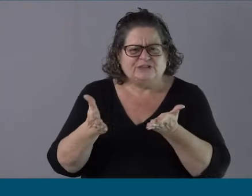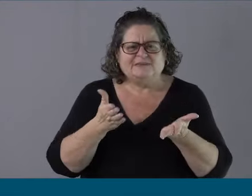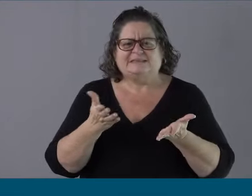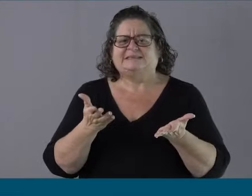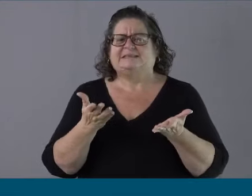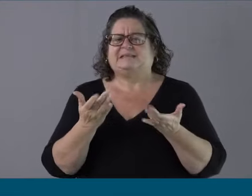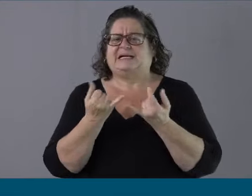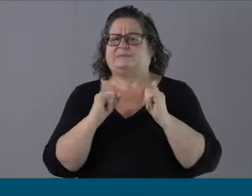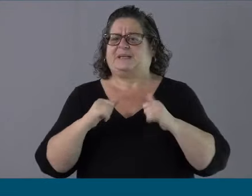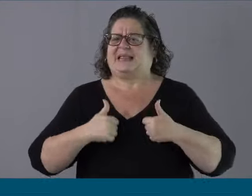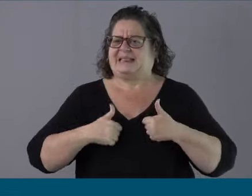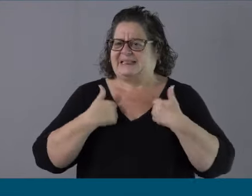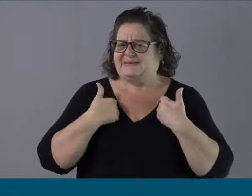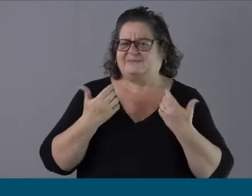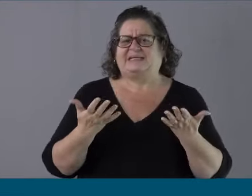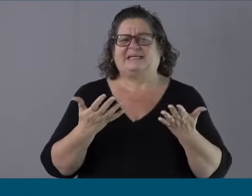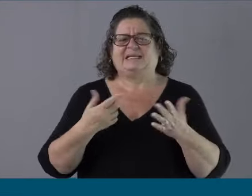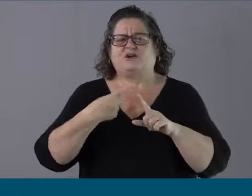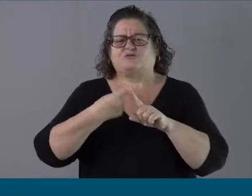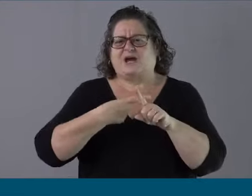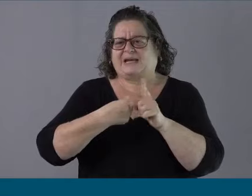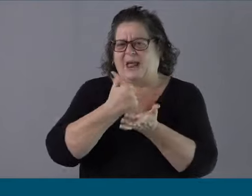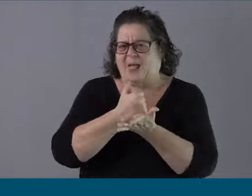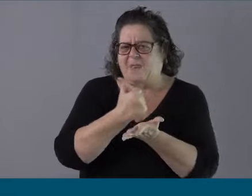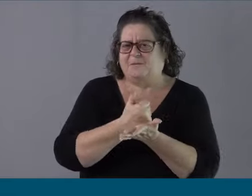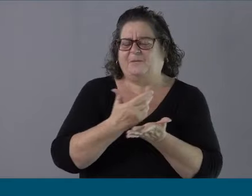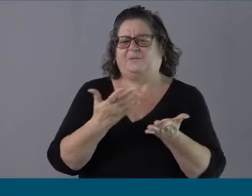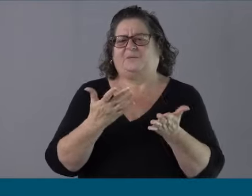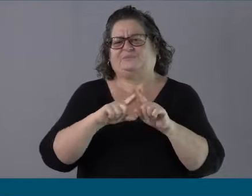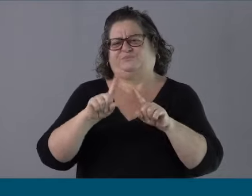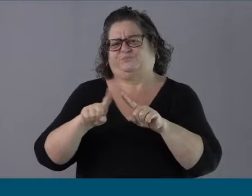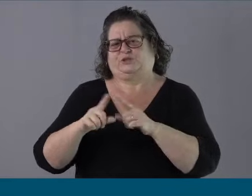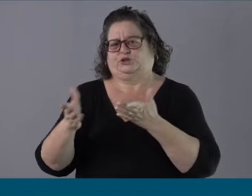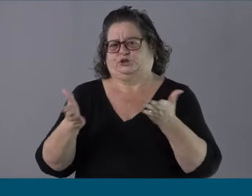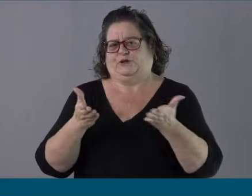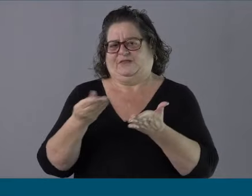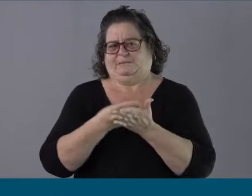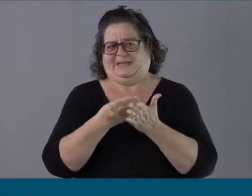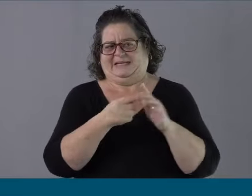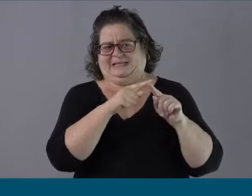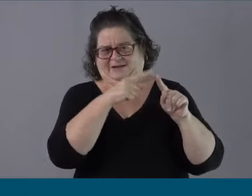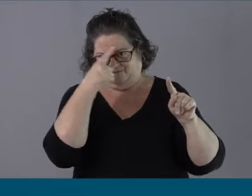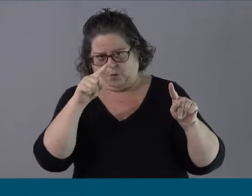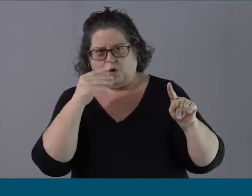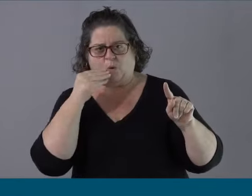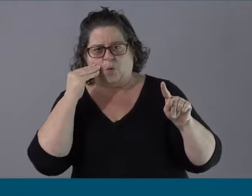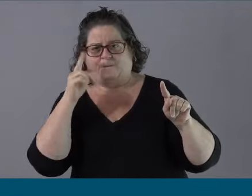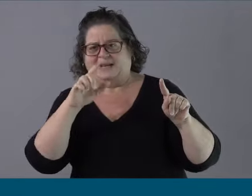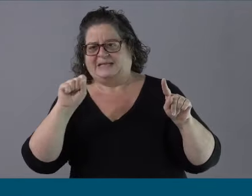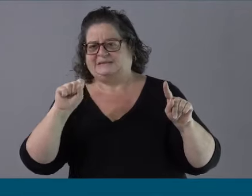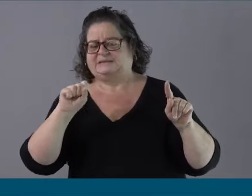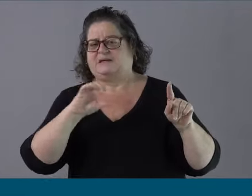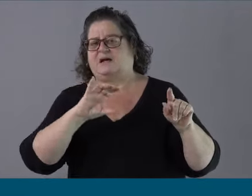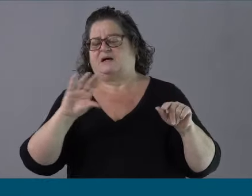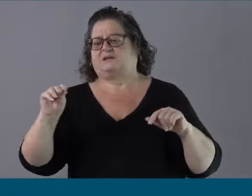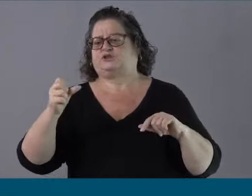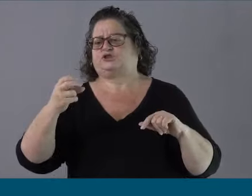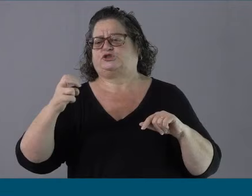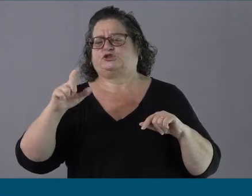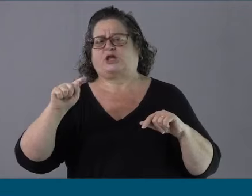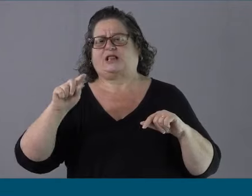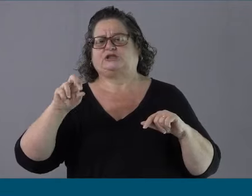provided $250,000 from Chicanos por la Causa, and I want to thank David Adami for the